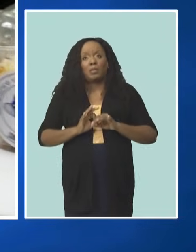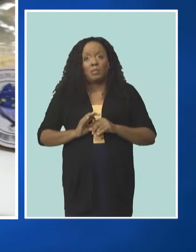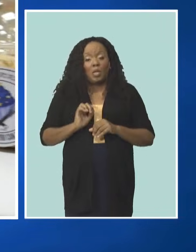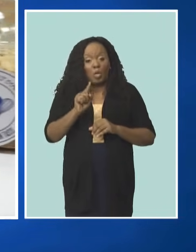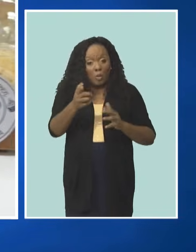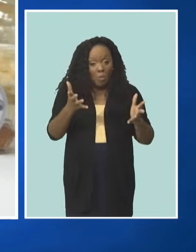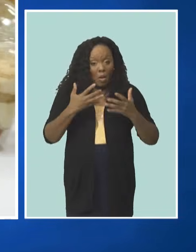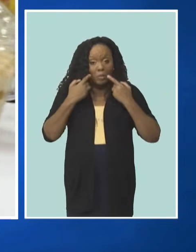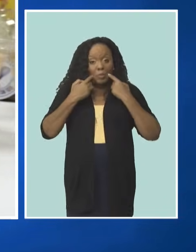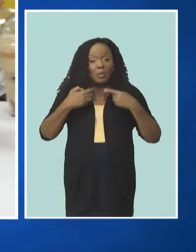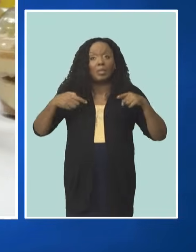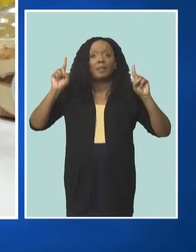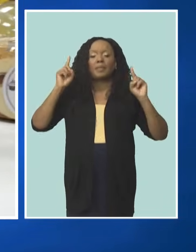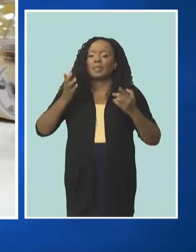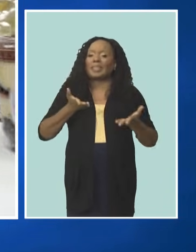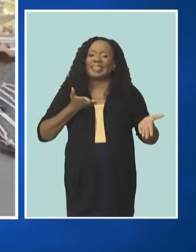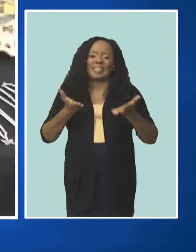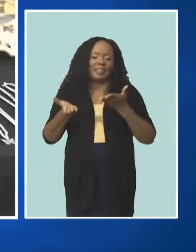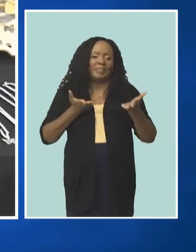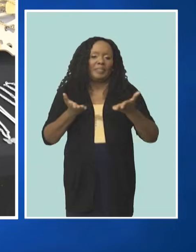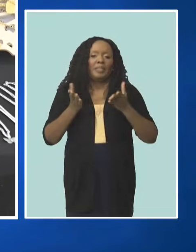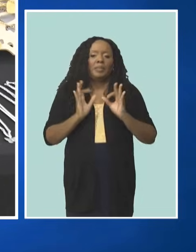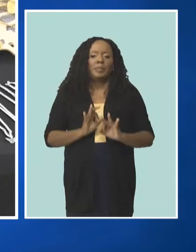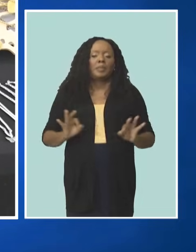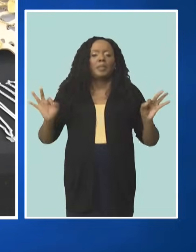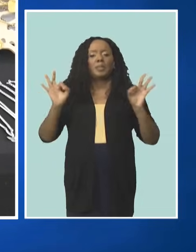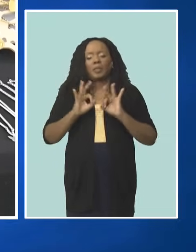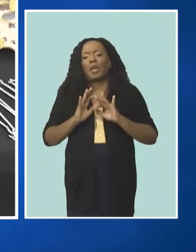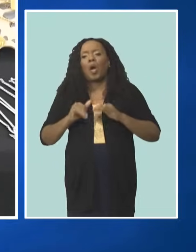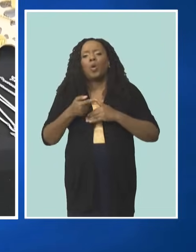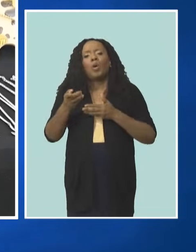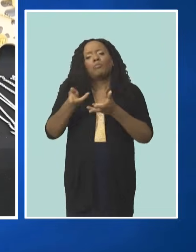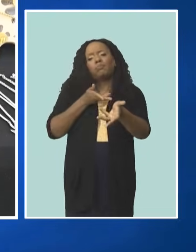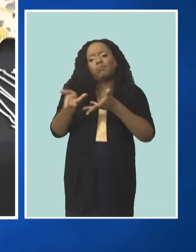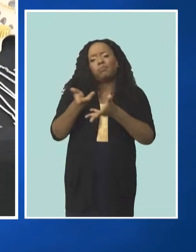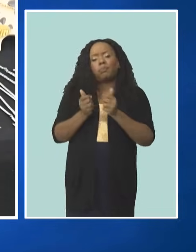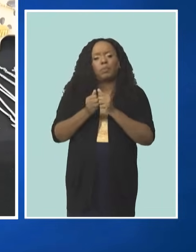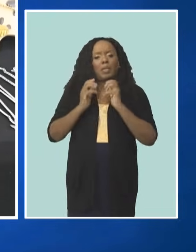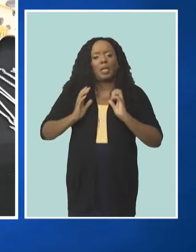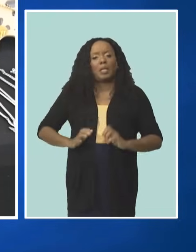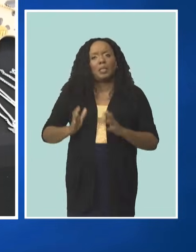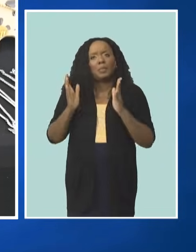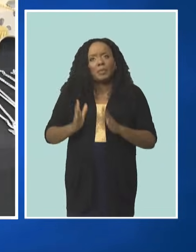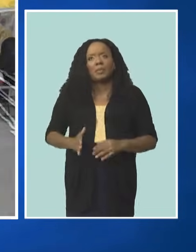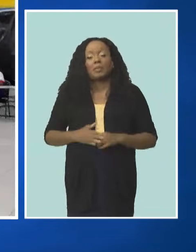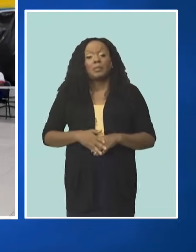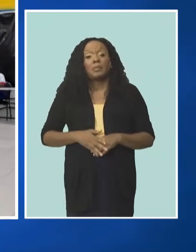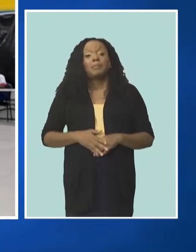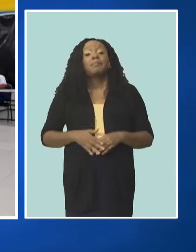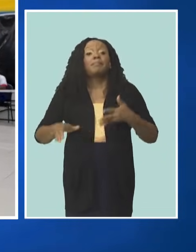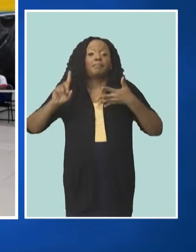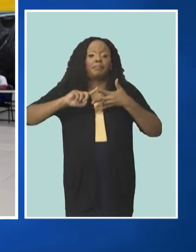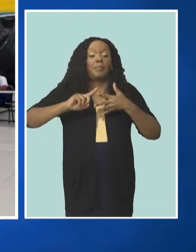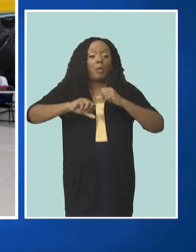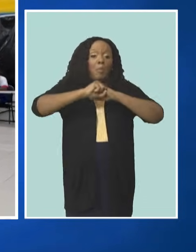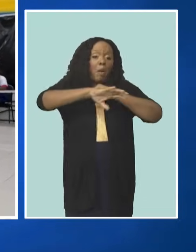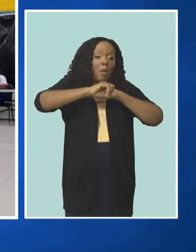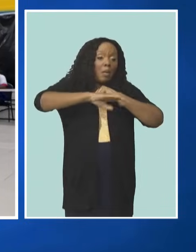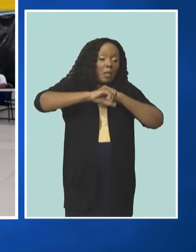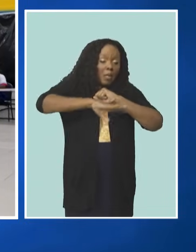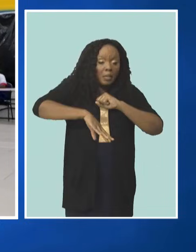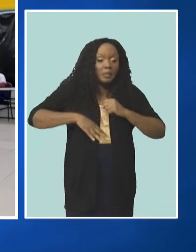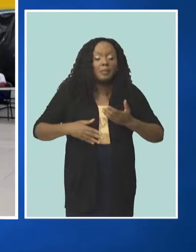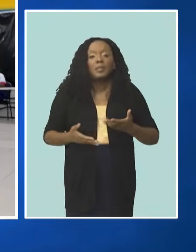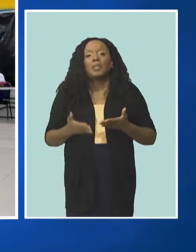successful. Service, how you treat to the customers. The other thing is marketing. I find that there are some of the youngsters who